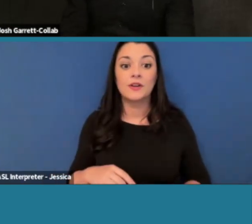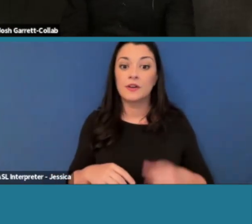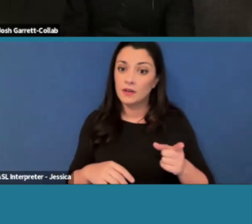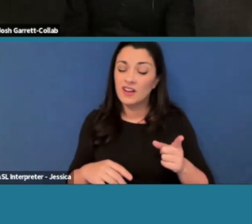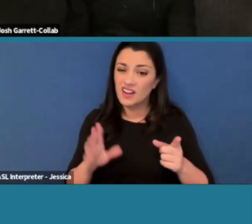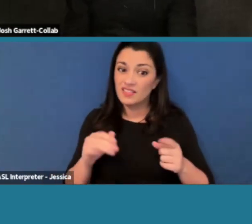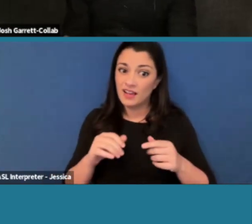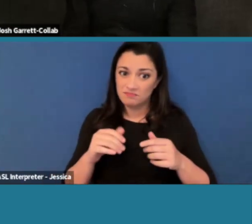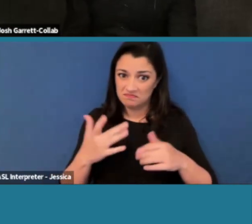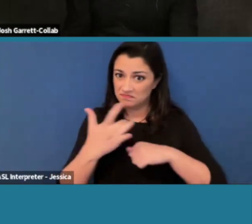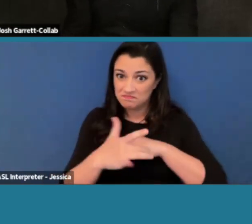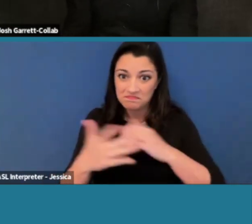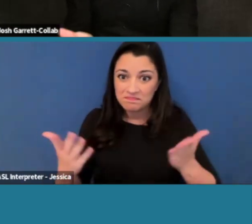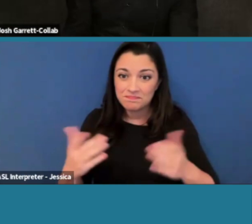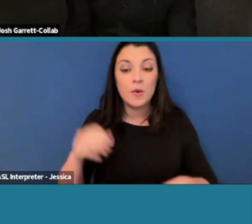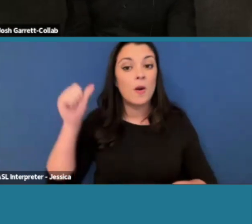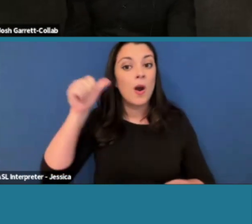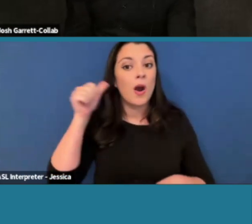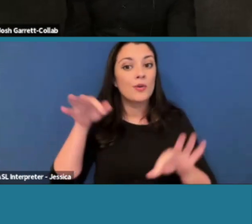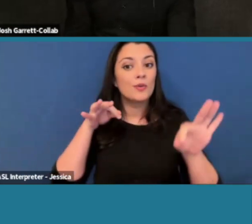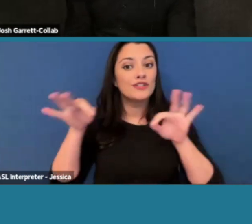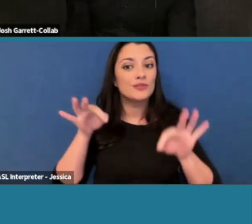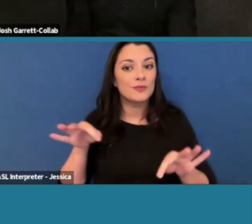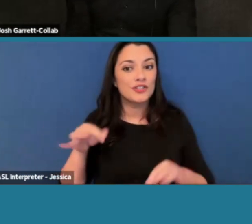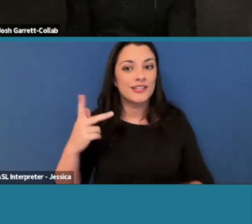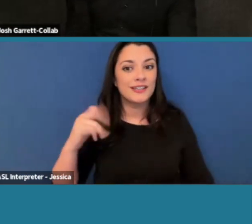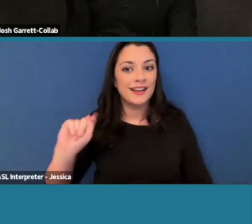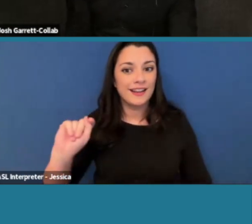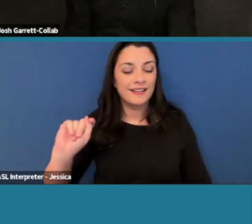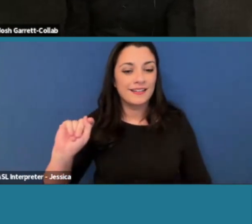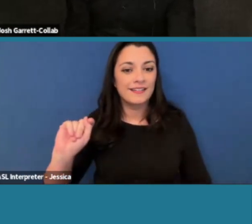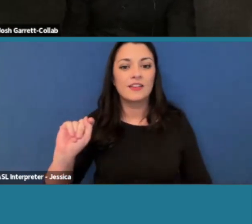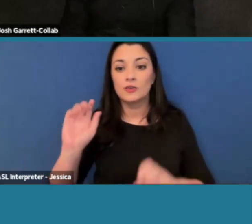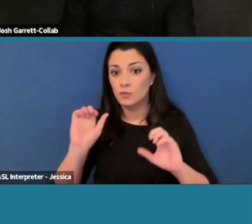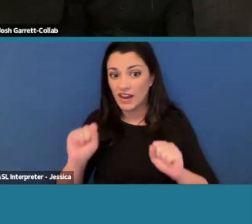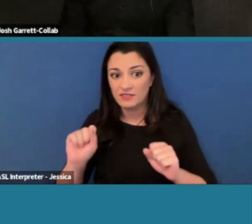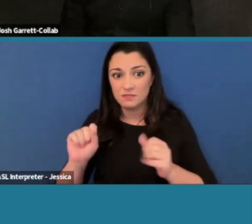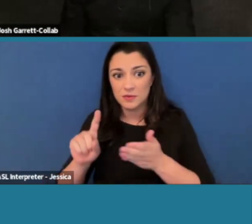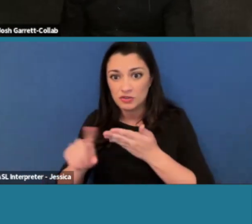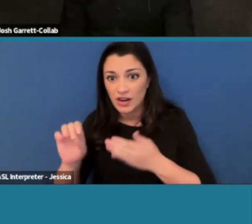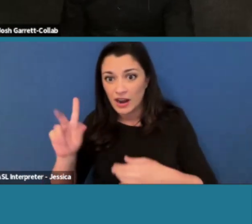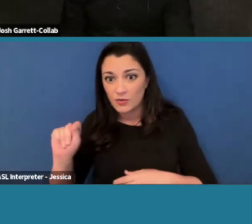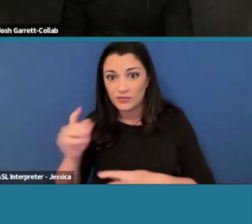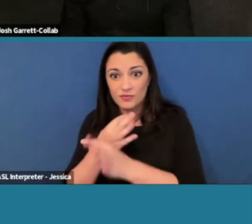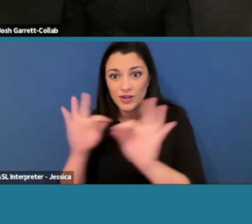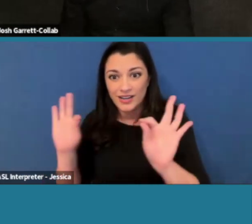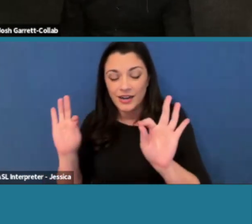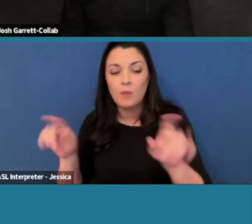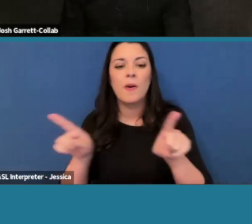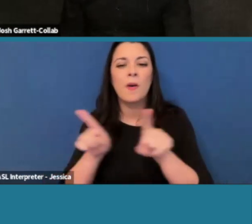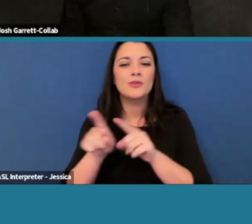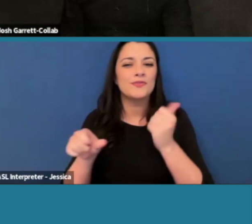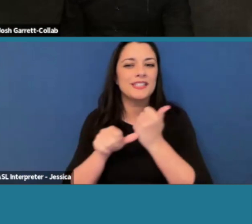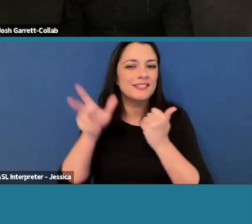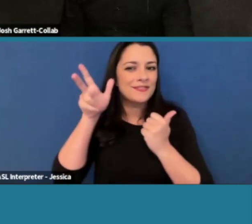you will see available will be audio description kits that will be available for checkout for free. We also have assistive listening